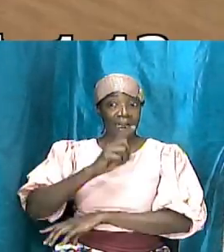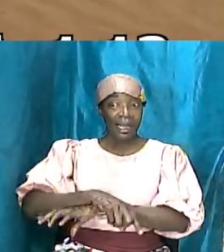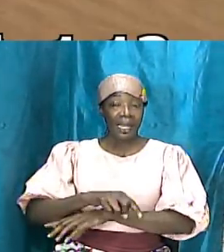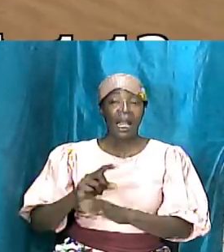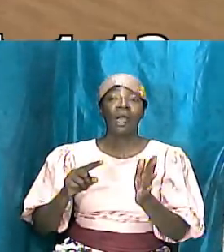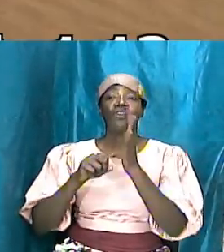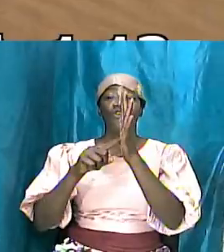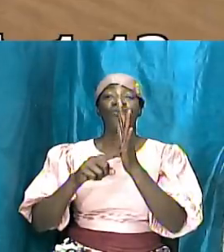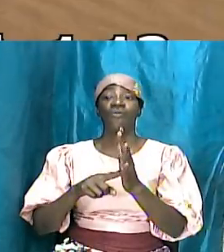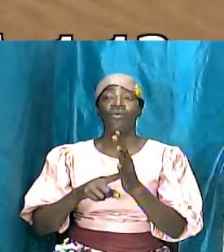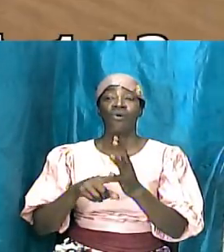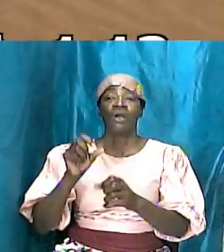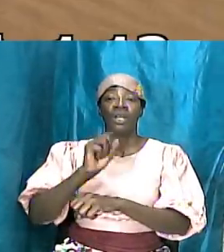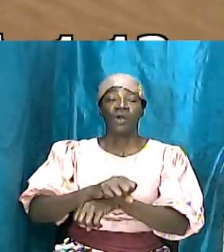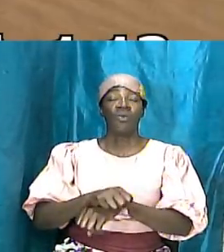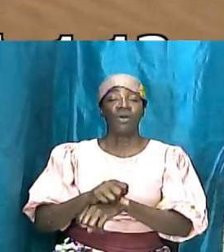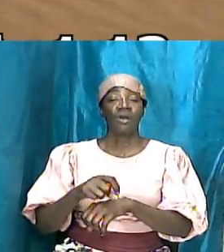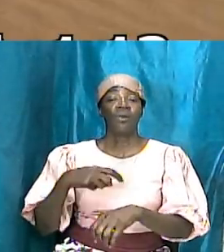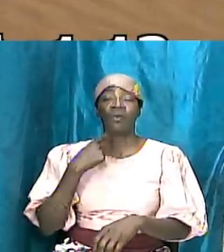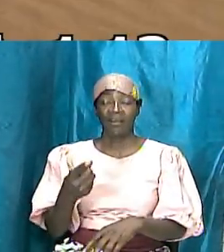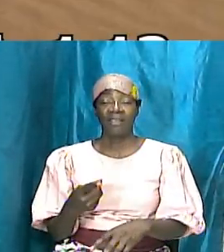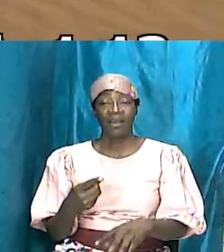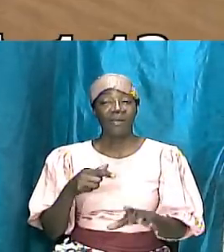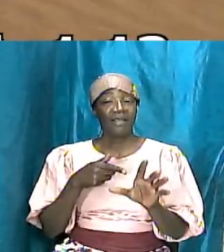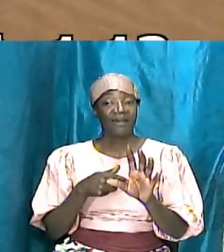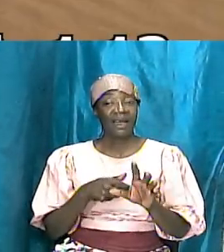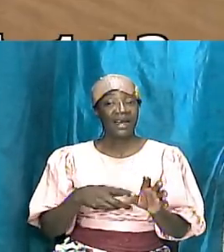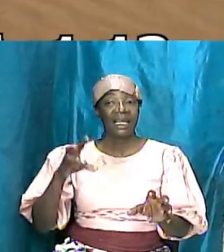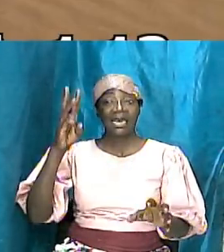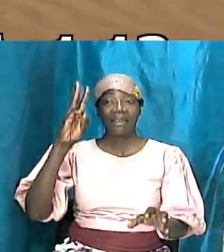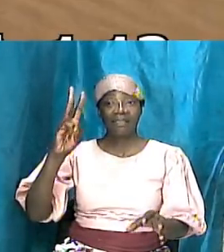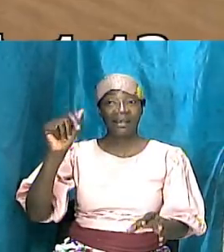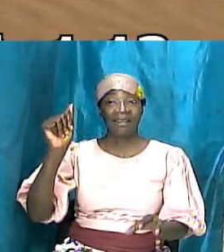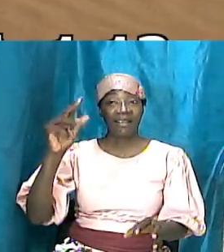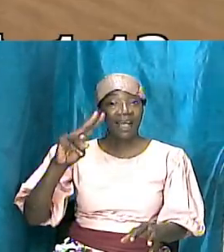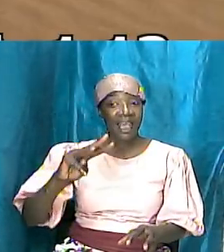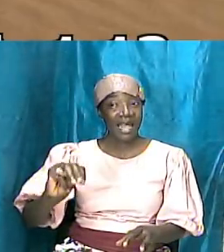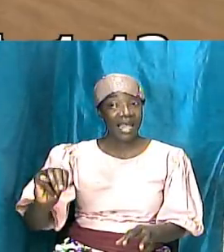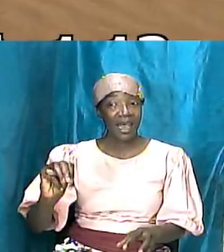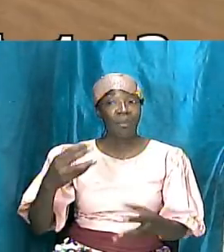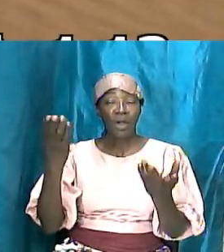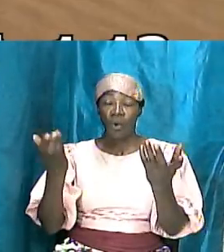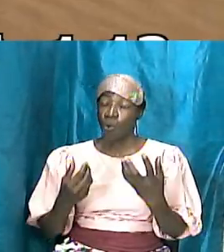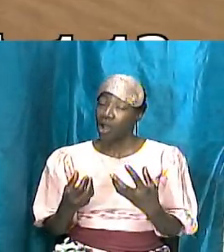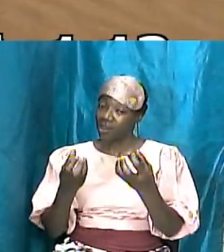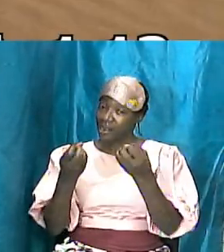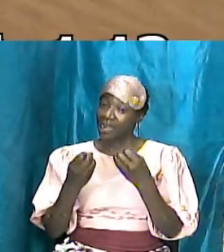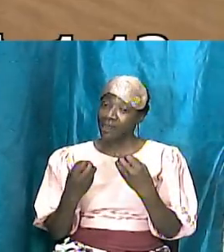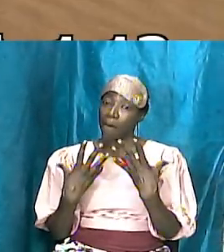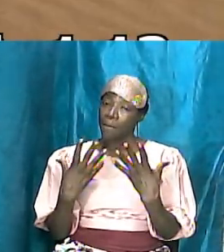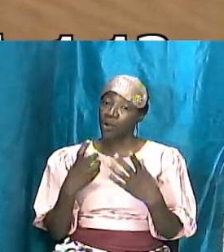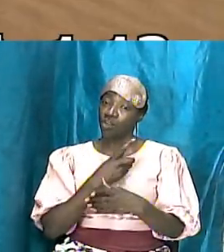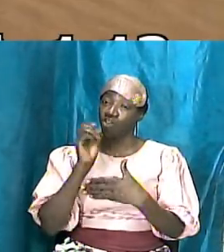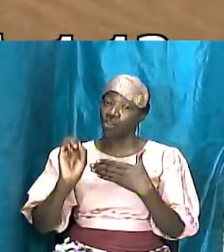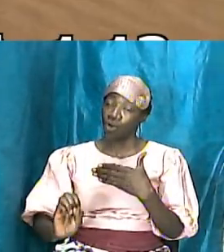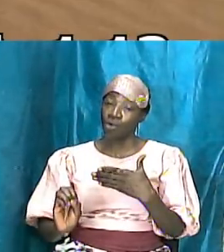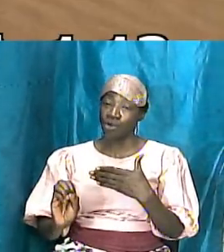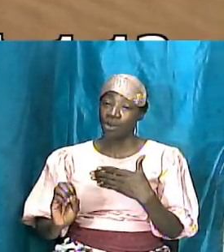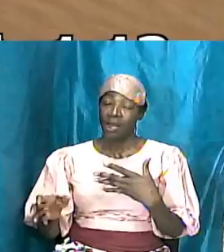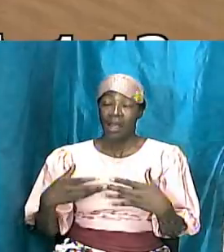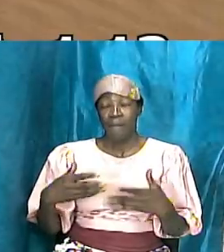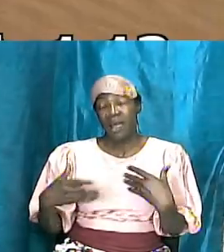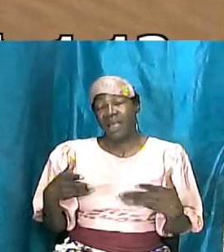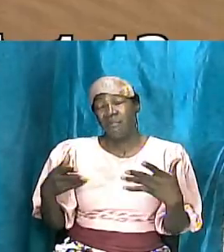do, for some of us, we say we start from 6 a.m. because we want to get so much done. And by 5,